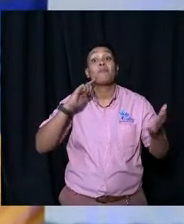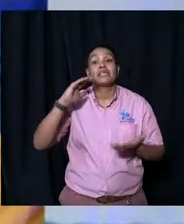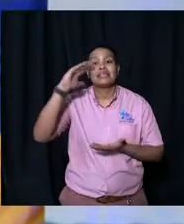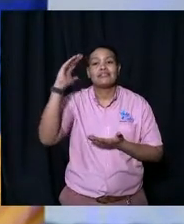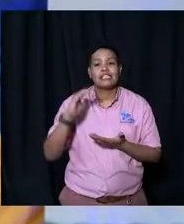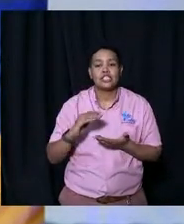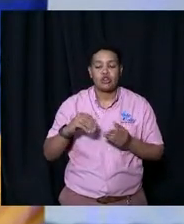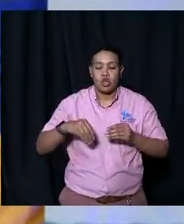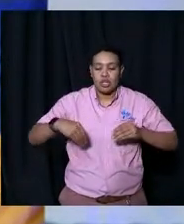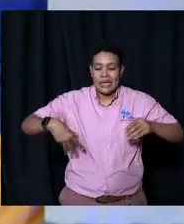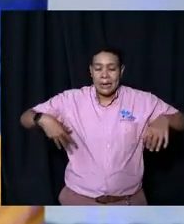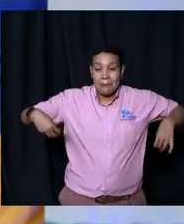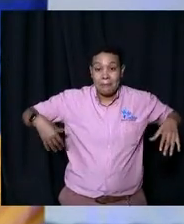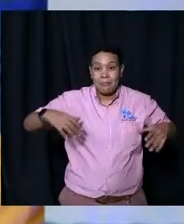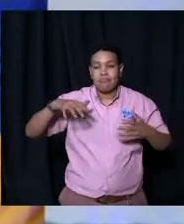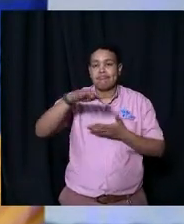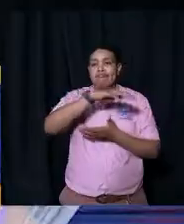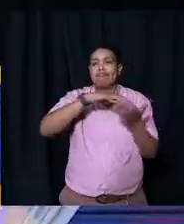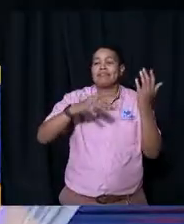in Jamaica?